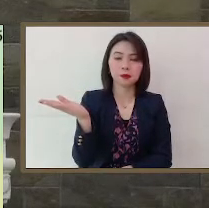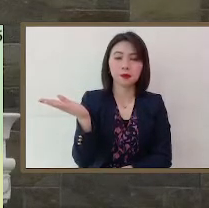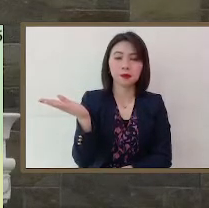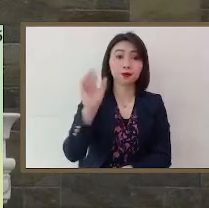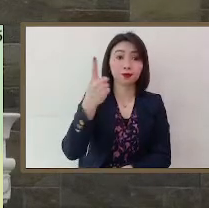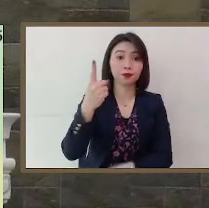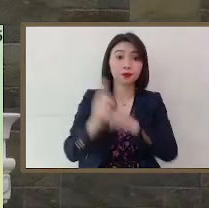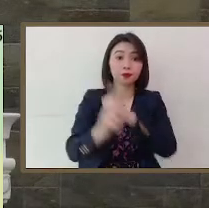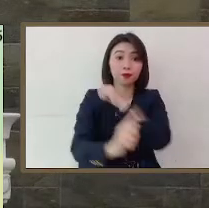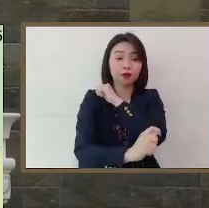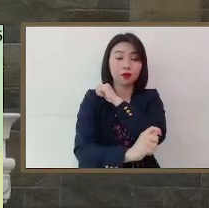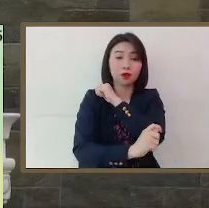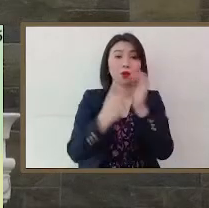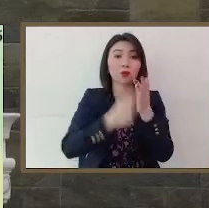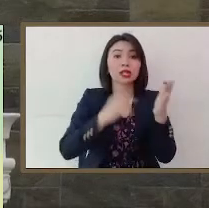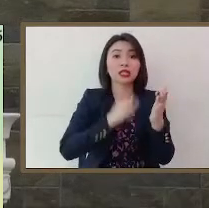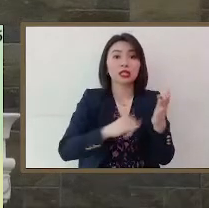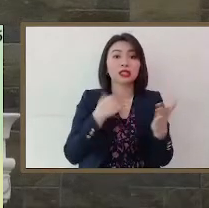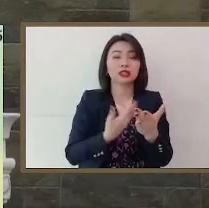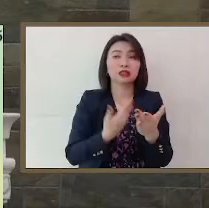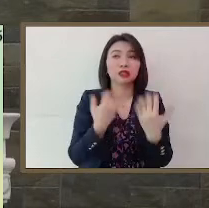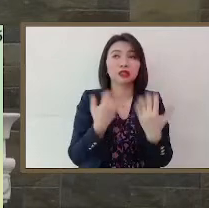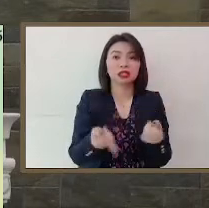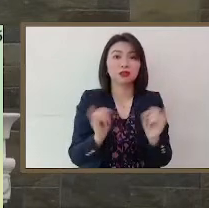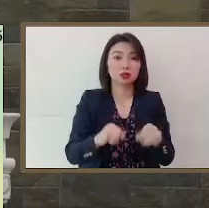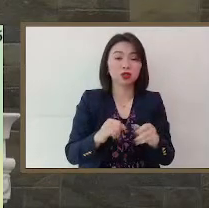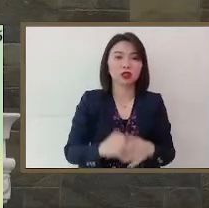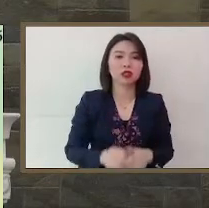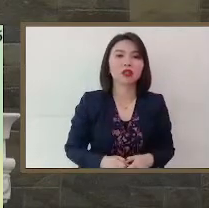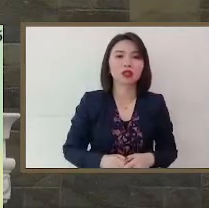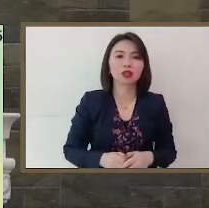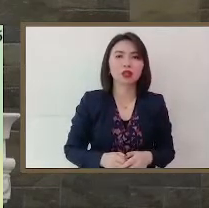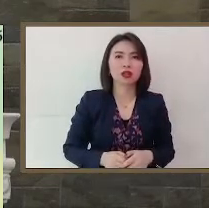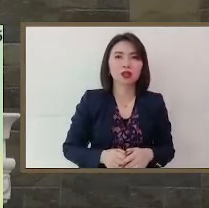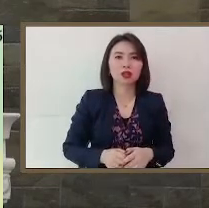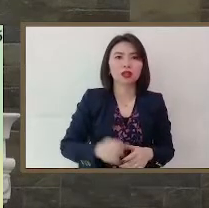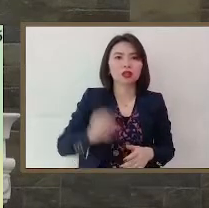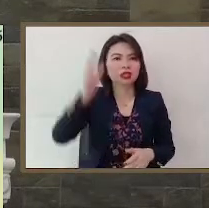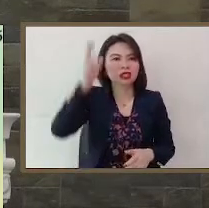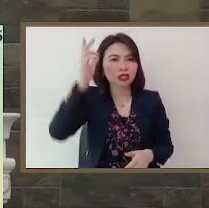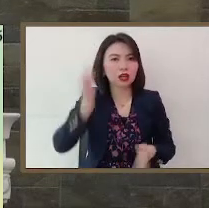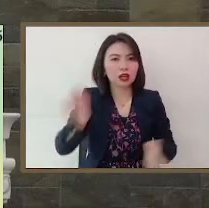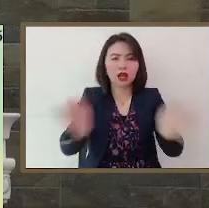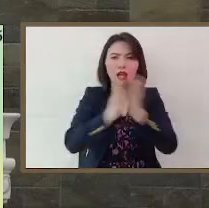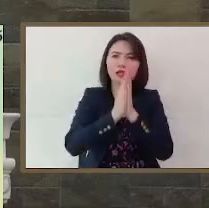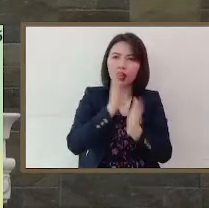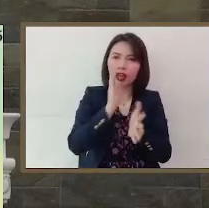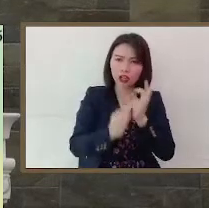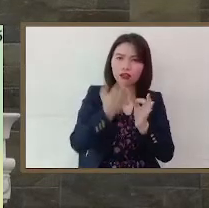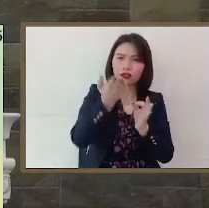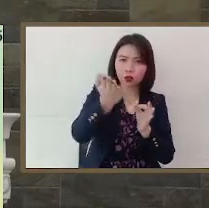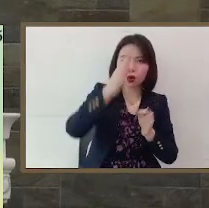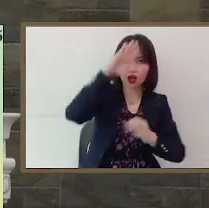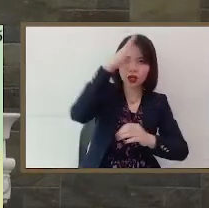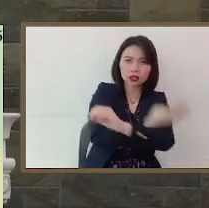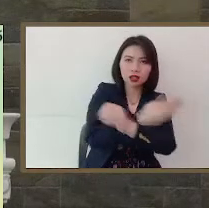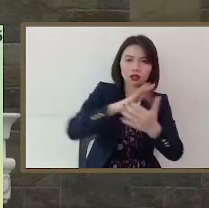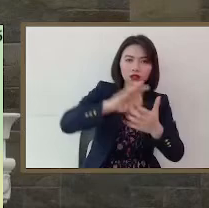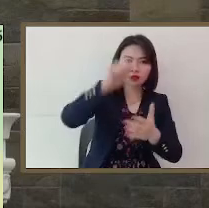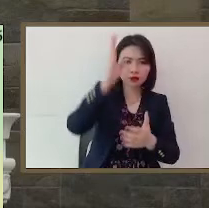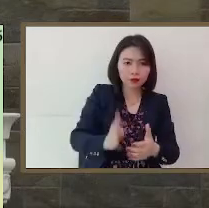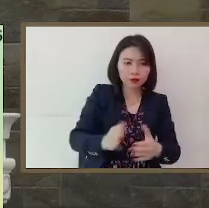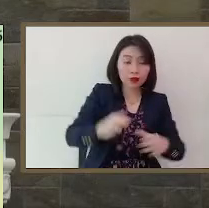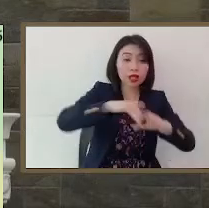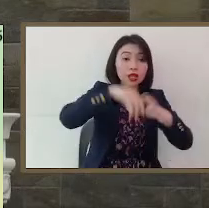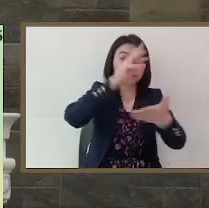temptation, ang issue lagi mo po din is, if thou be the Son of God. Now, in Matthew